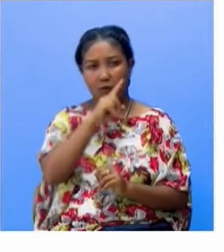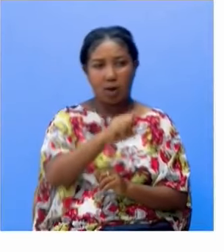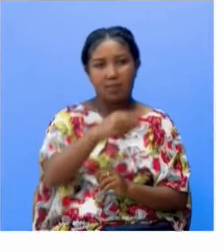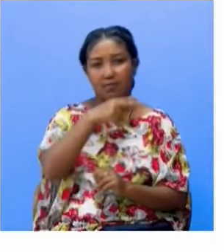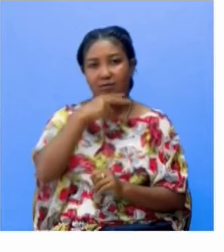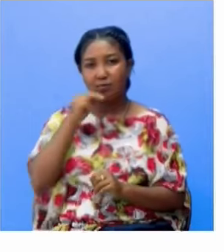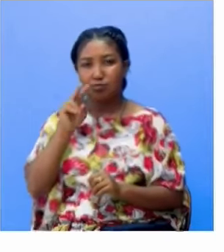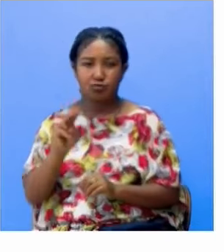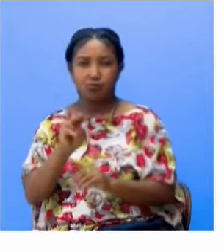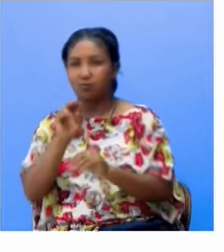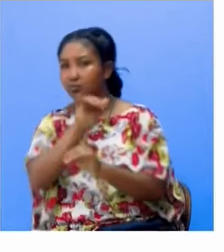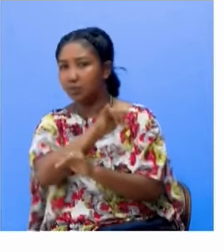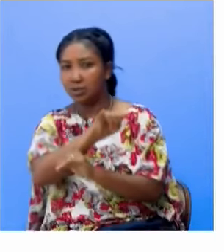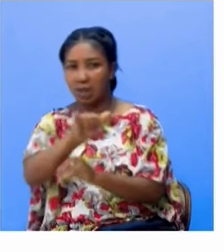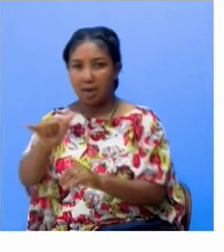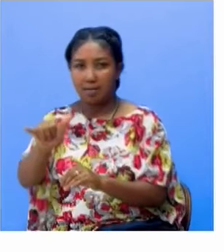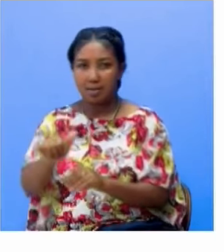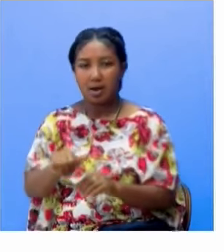Put.